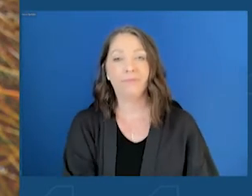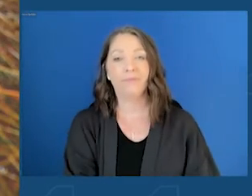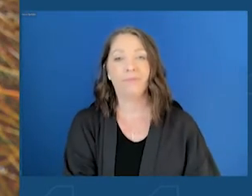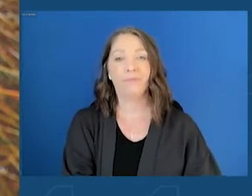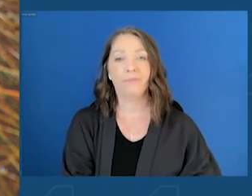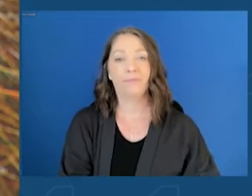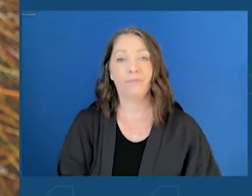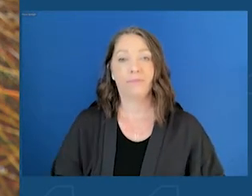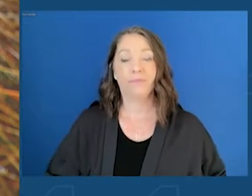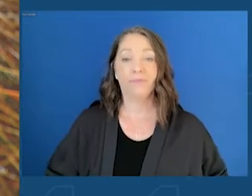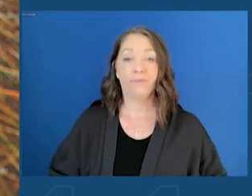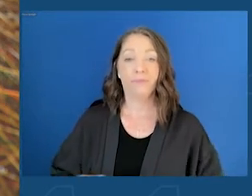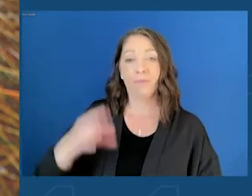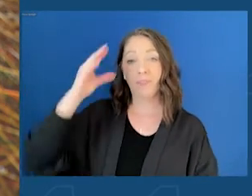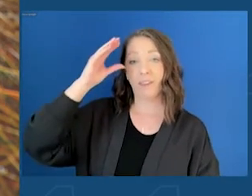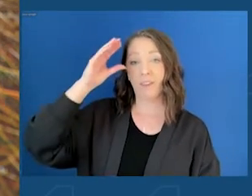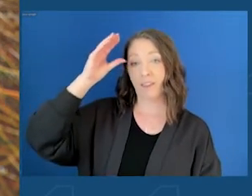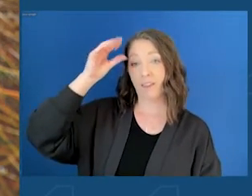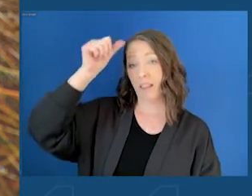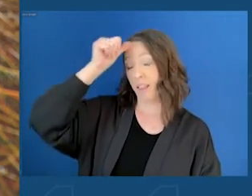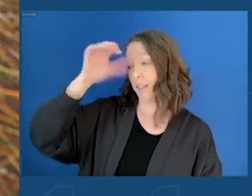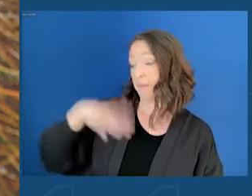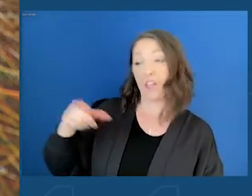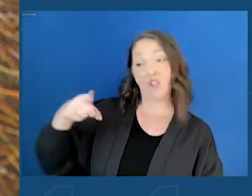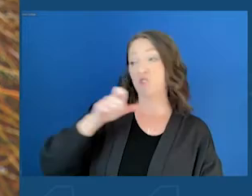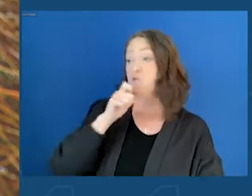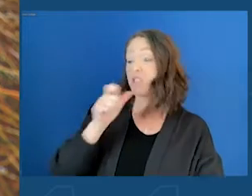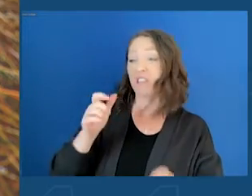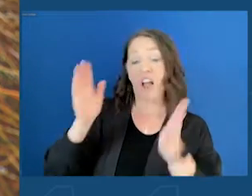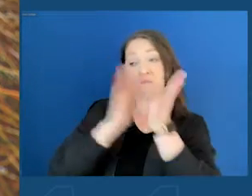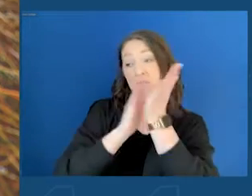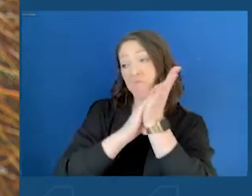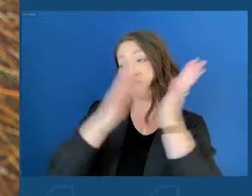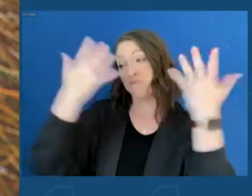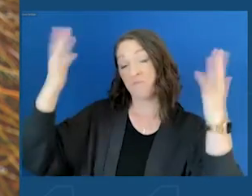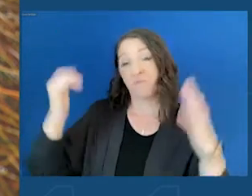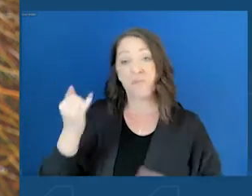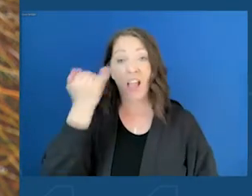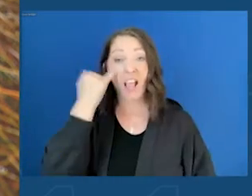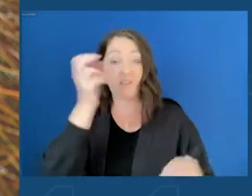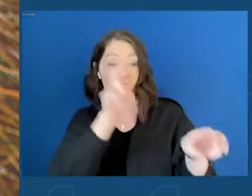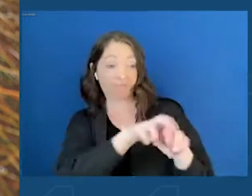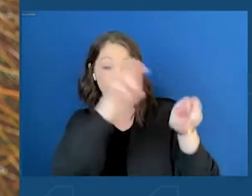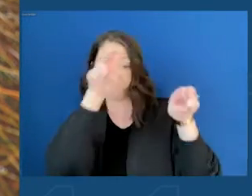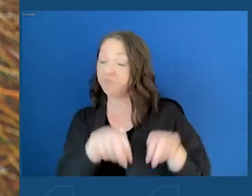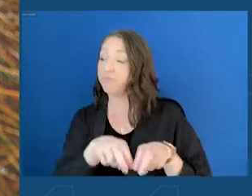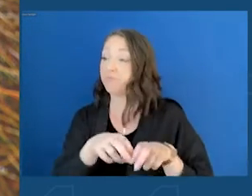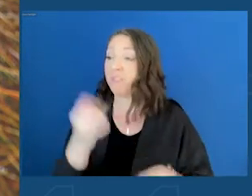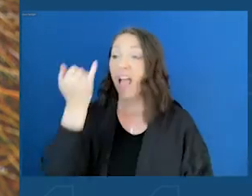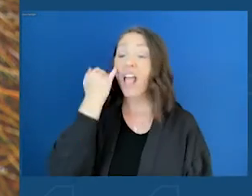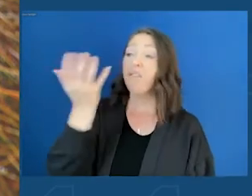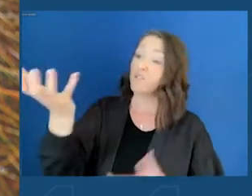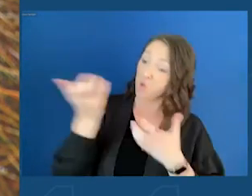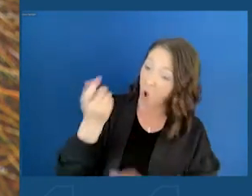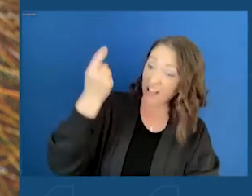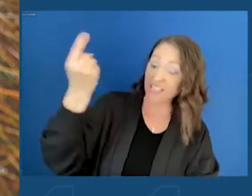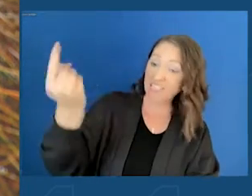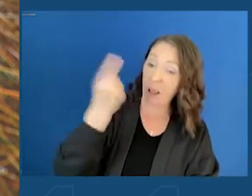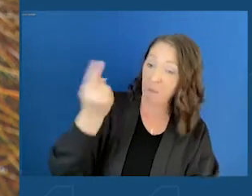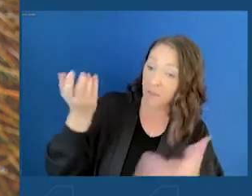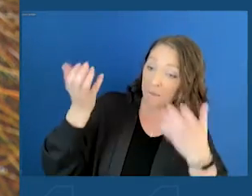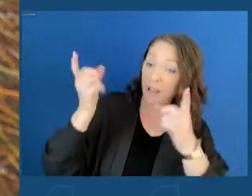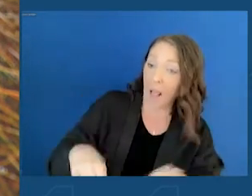No, the guys didn't applaud. If you're sitting next to a guy who didn't applaud, if you want something done, give it to a